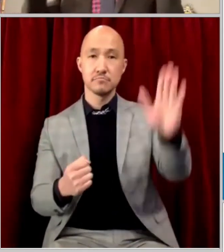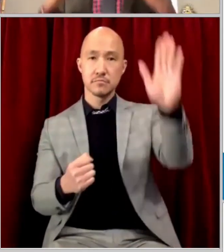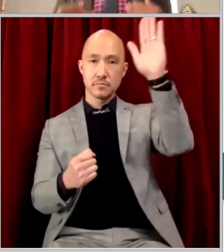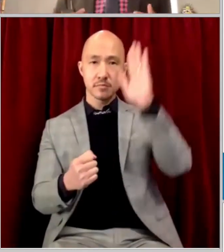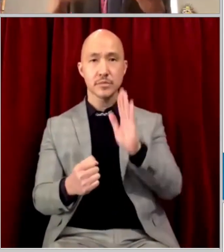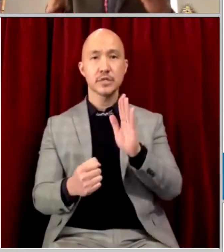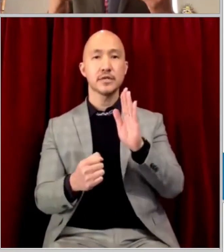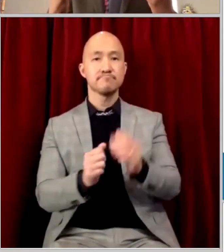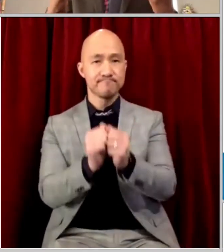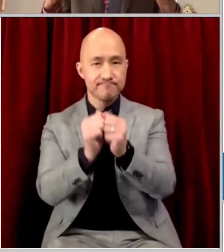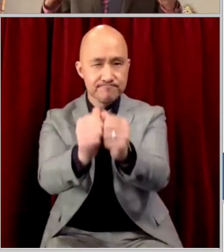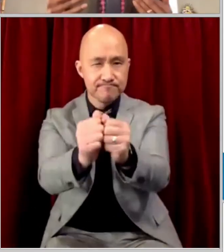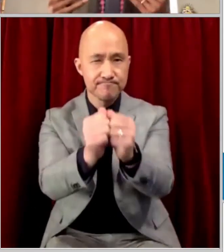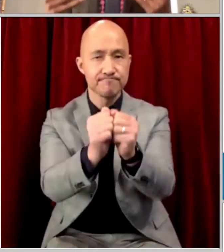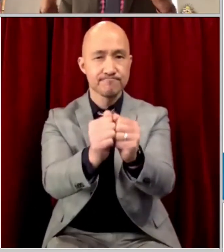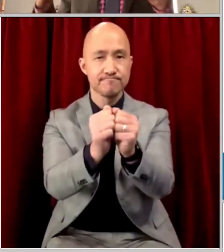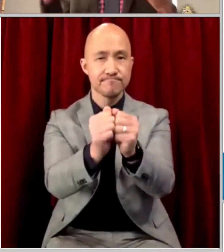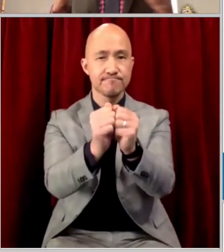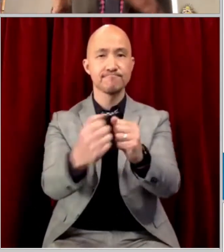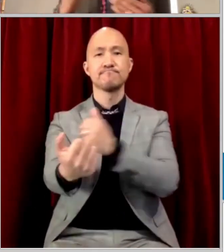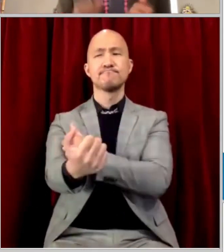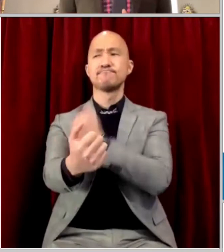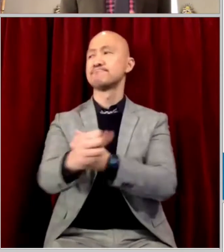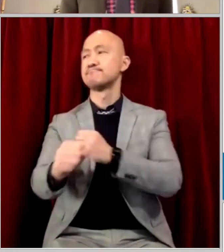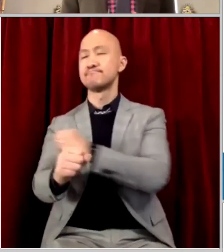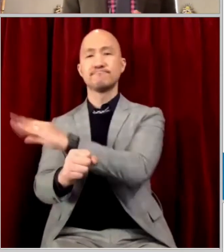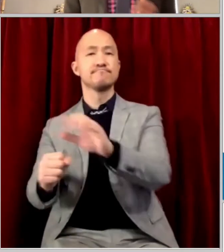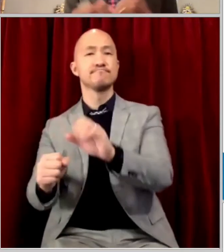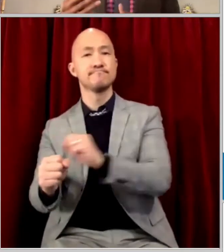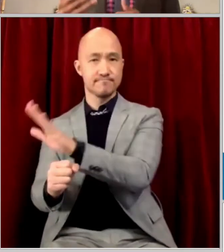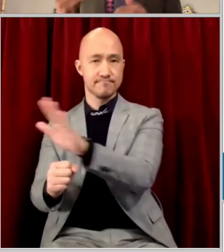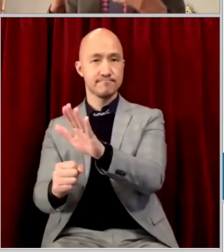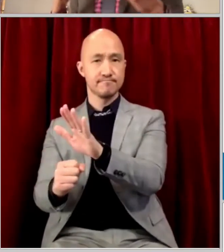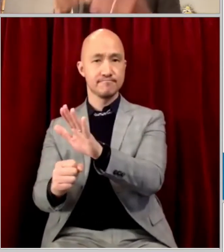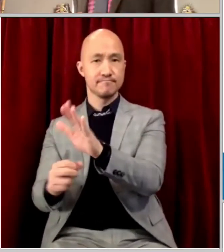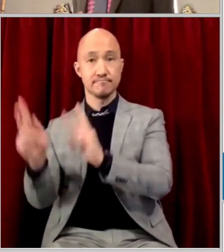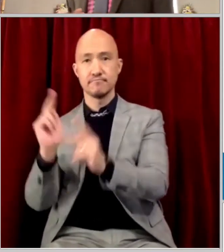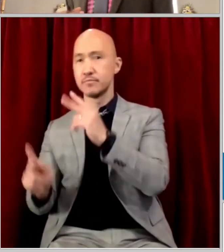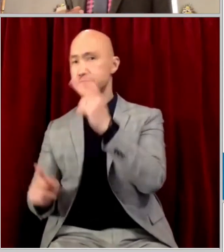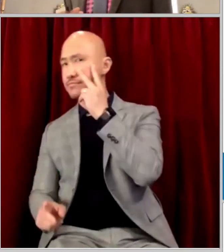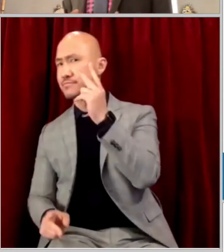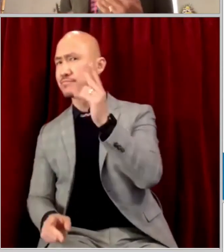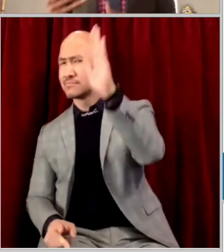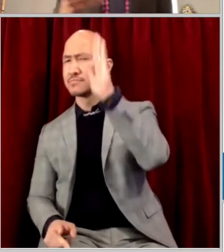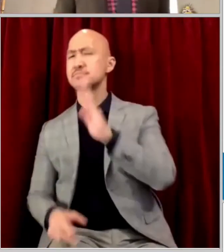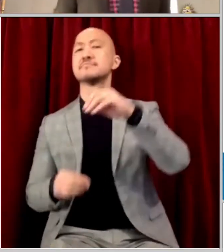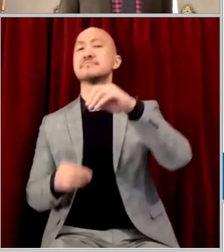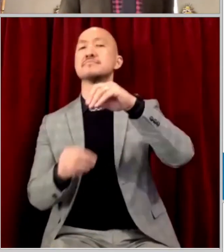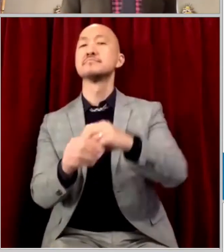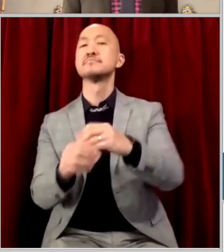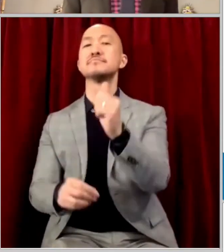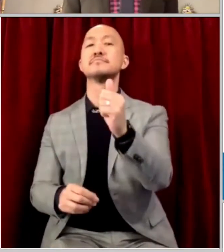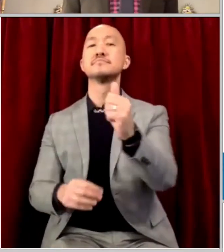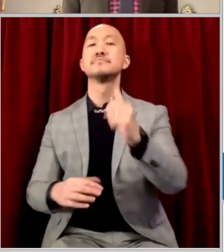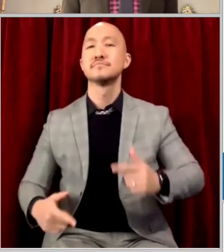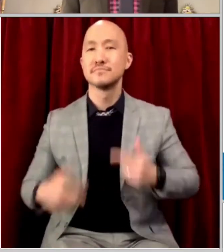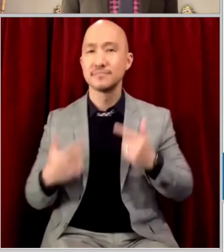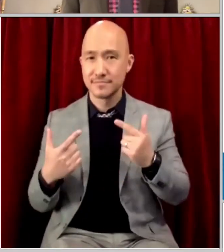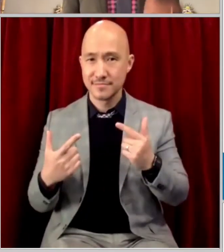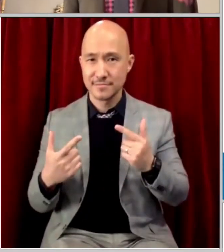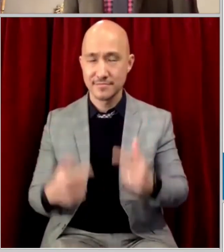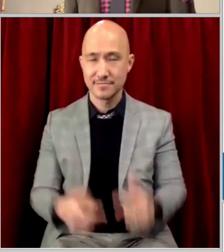because God is in us, people are like, well, let me think twice about what I'm about to say, what I'm about to do. That's a salt effect.